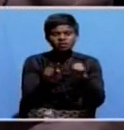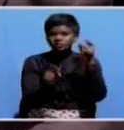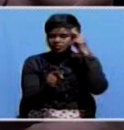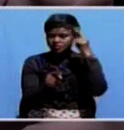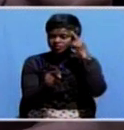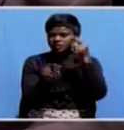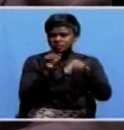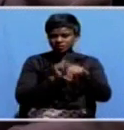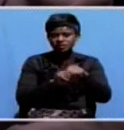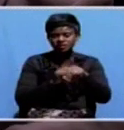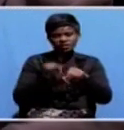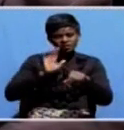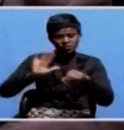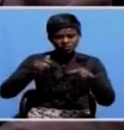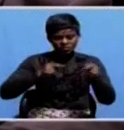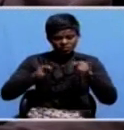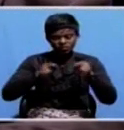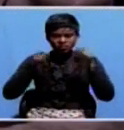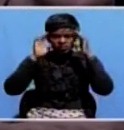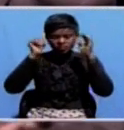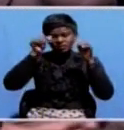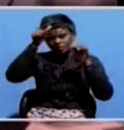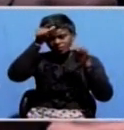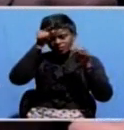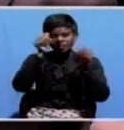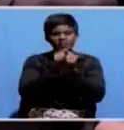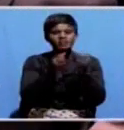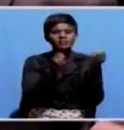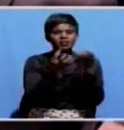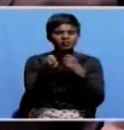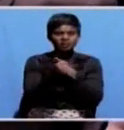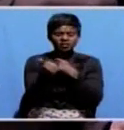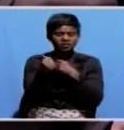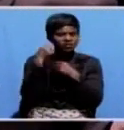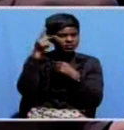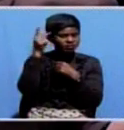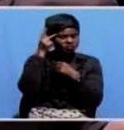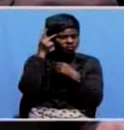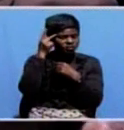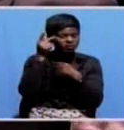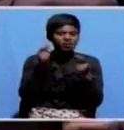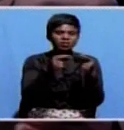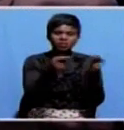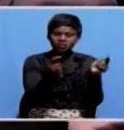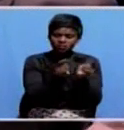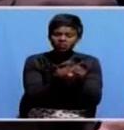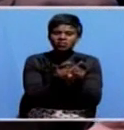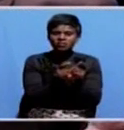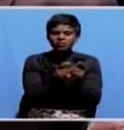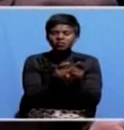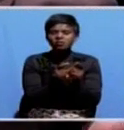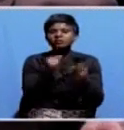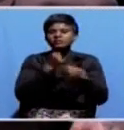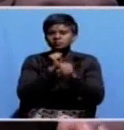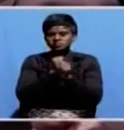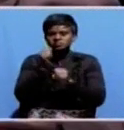during his rule that so many other political parties were formed. The Chakombokas of